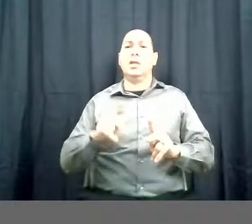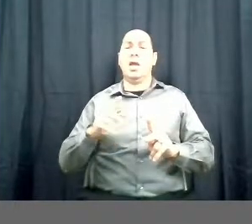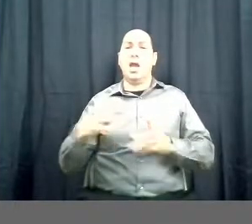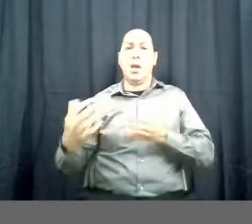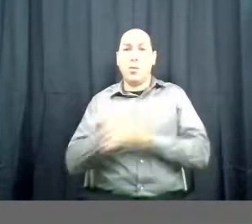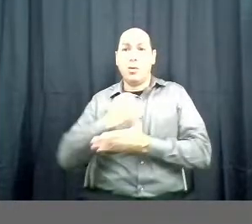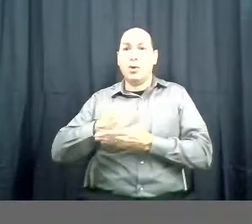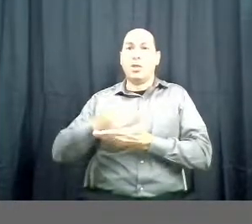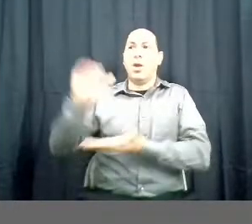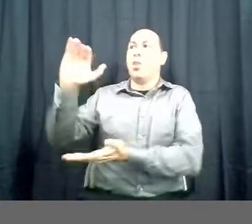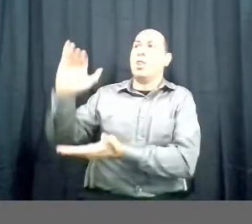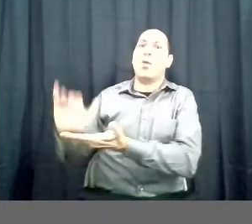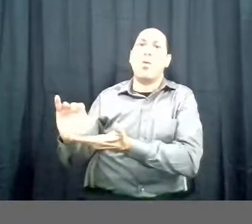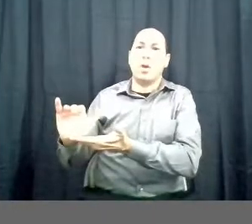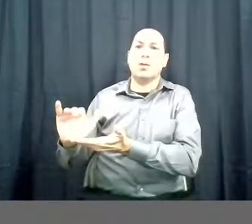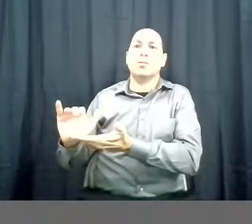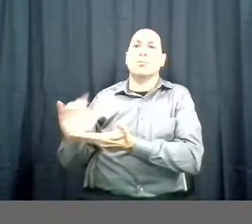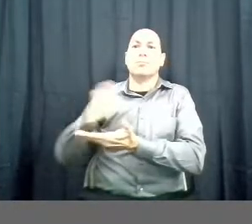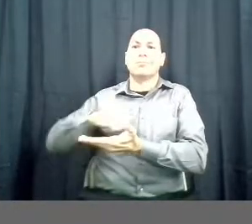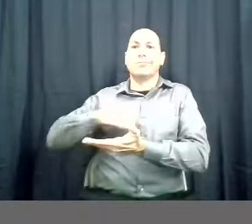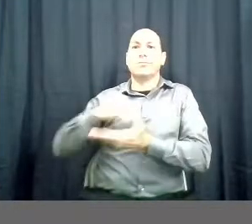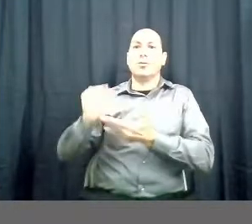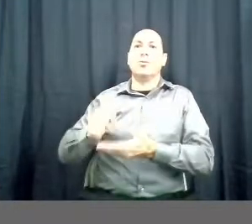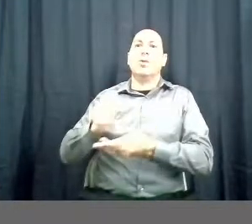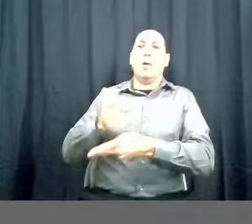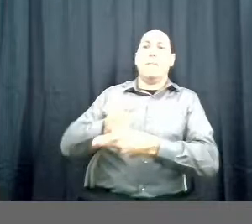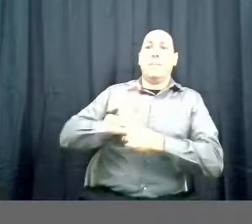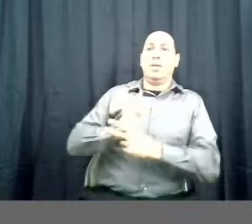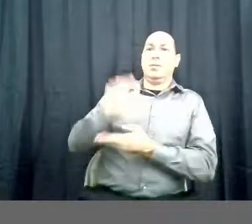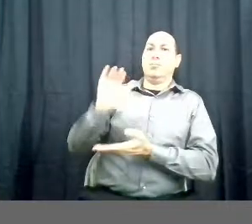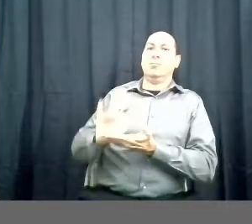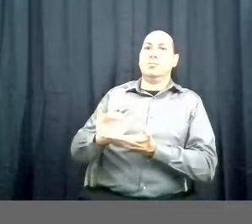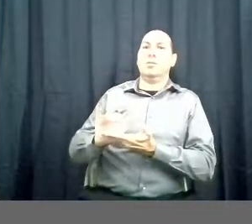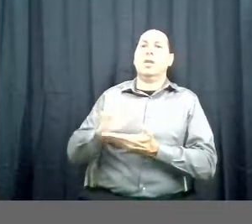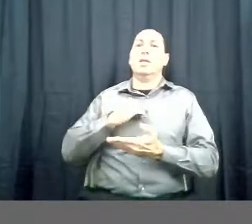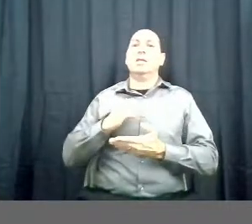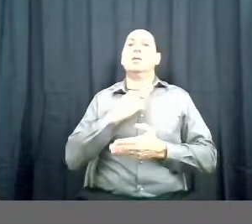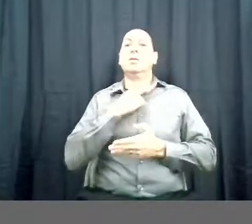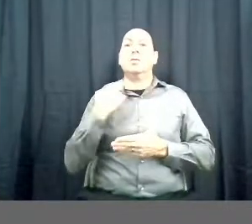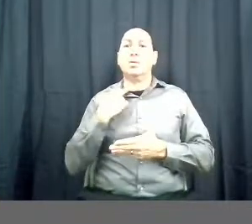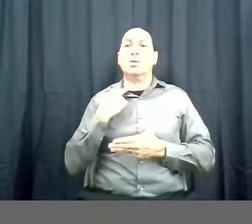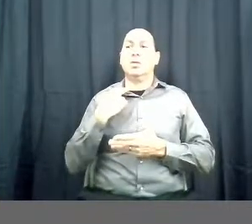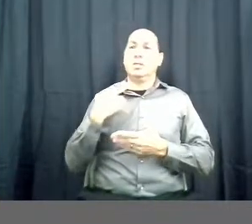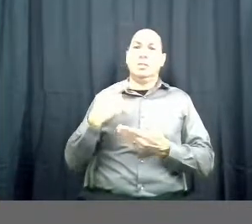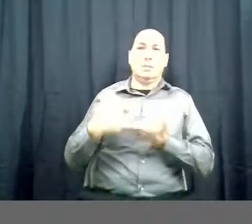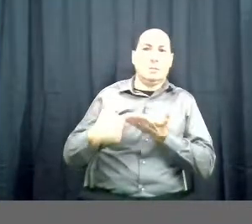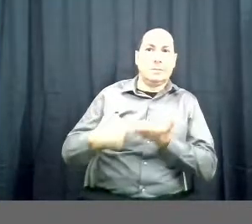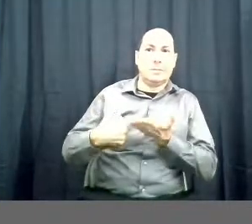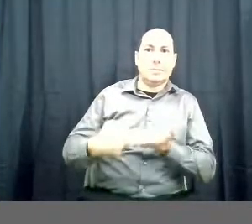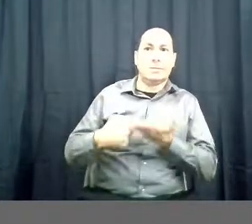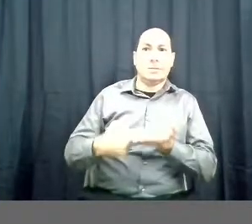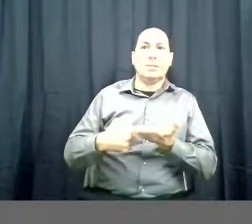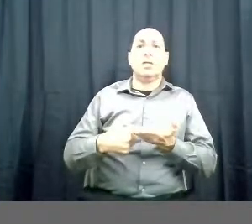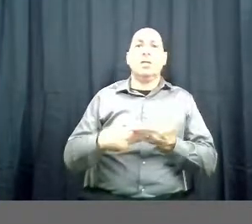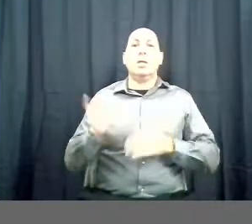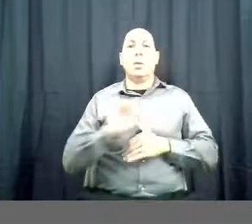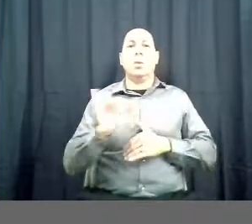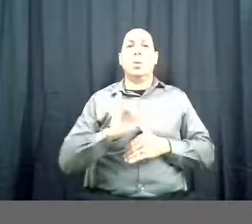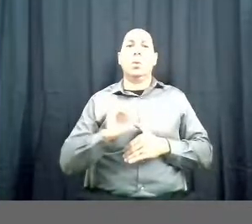claim, it removes associated litigation risk. It facilitates PRASA's ability to access the capital markets